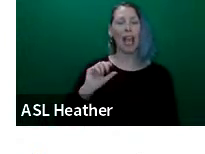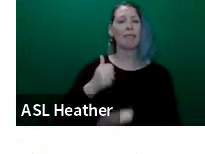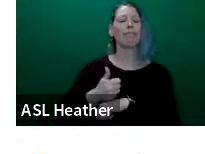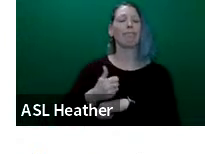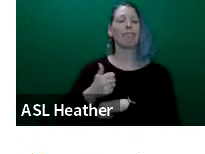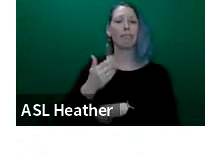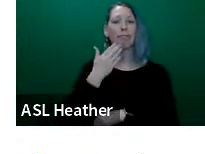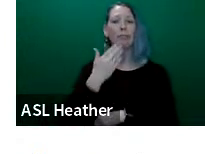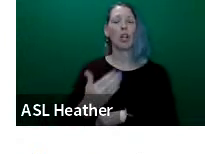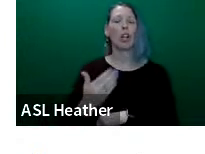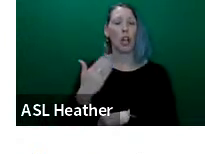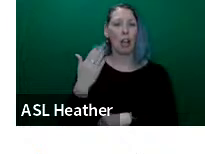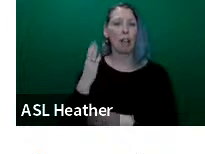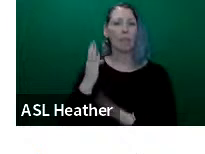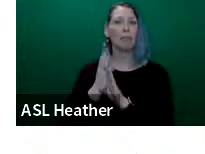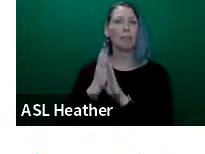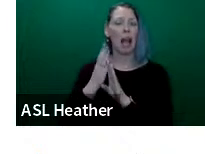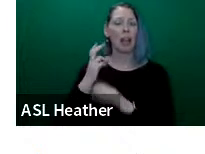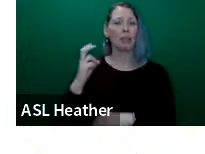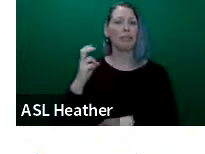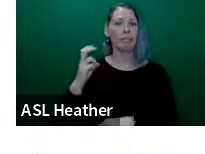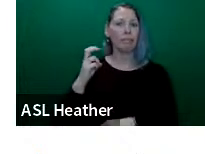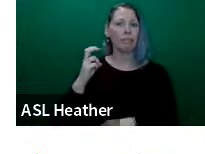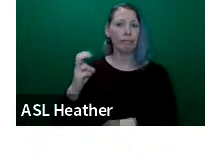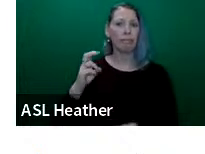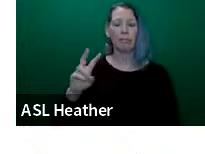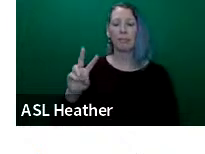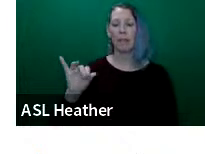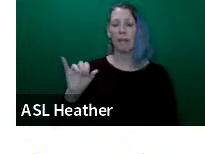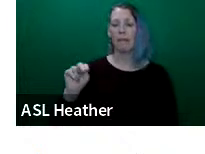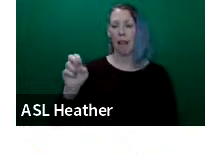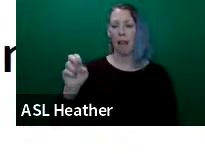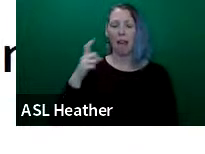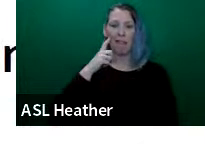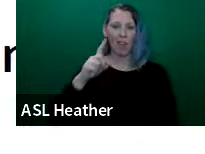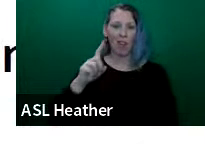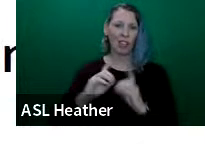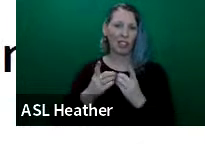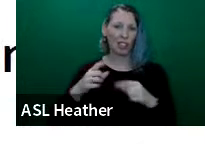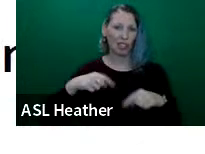environments for the Vine system in the central business district. Let's go to the next slide.